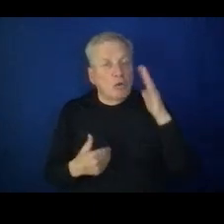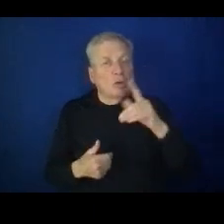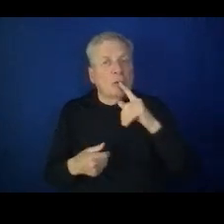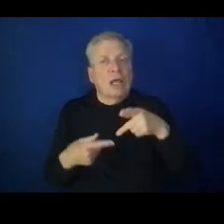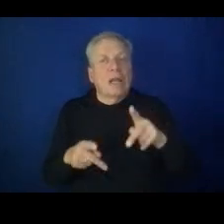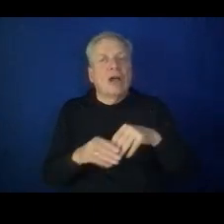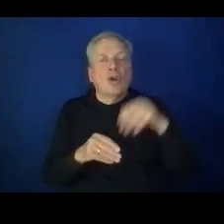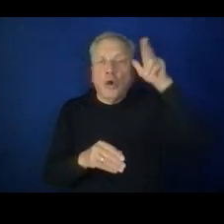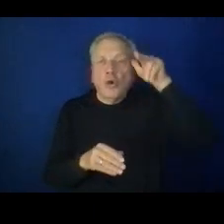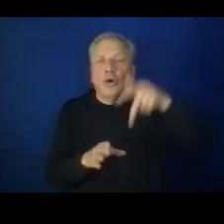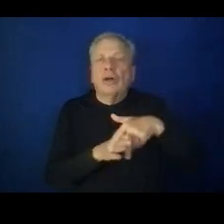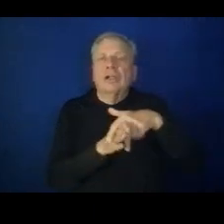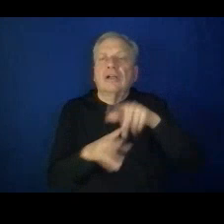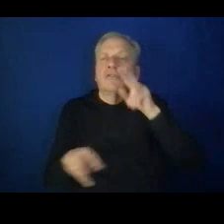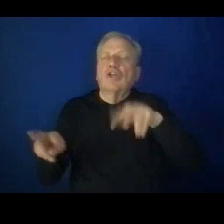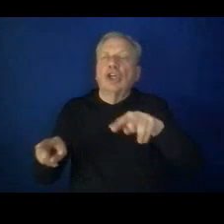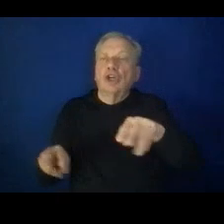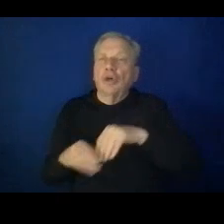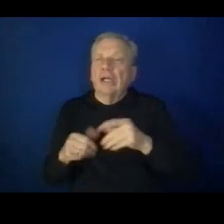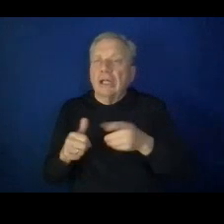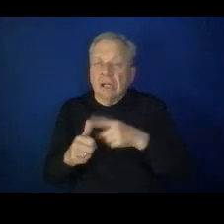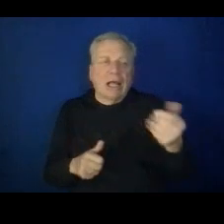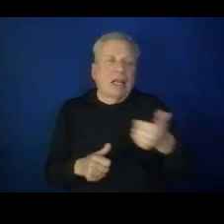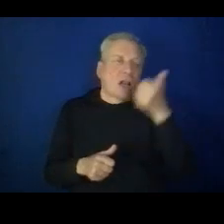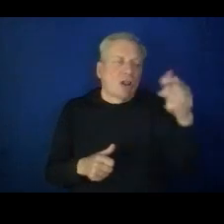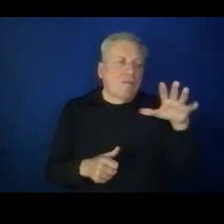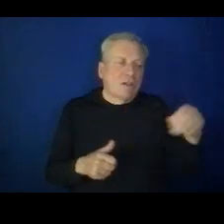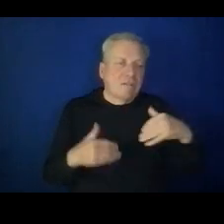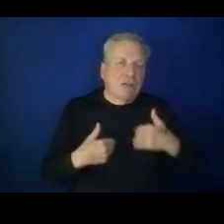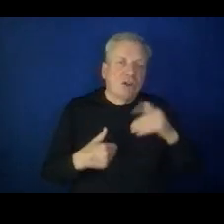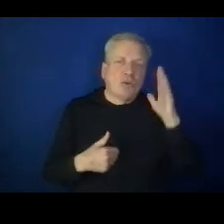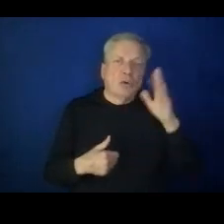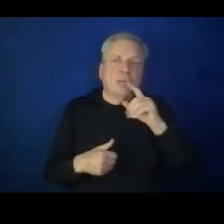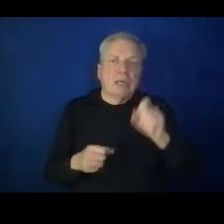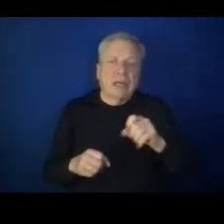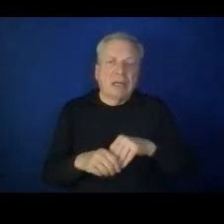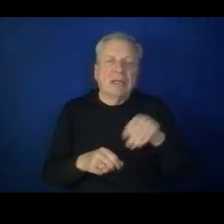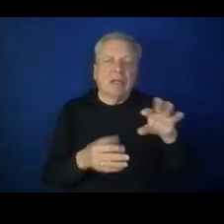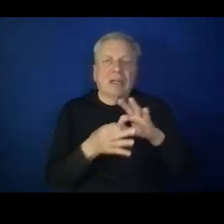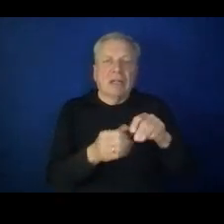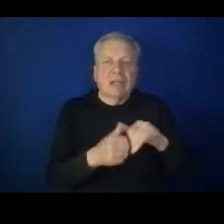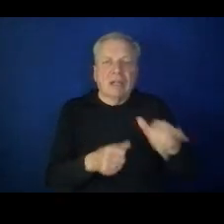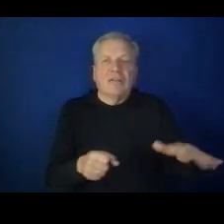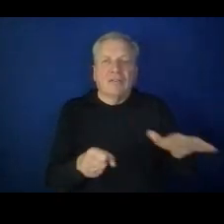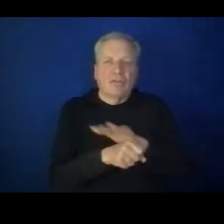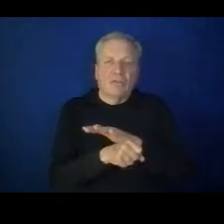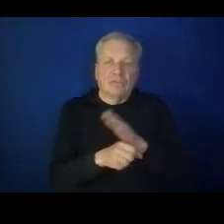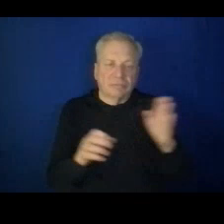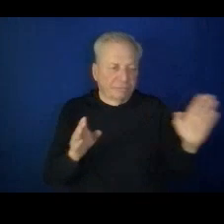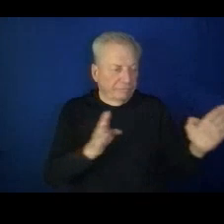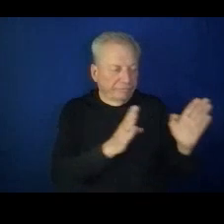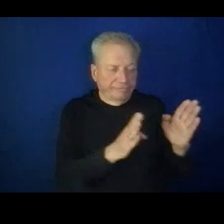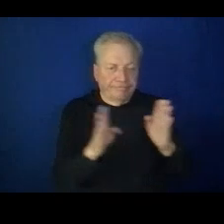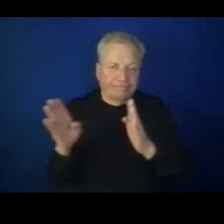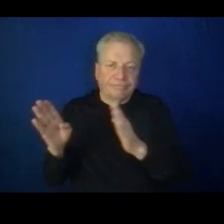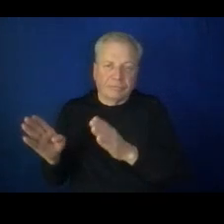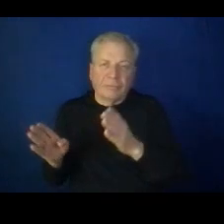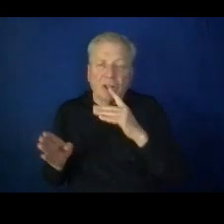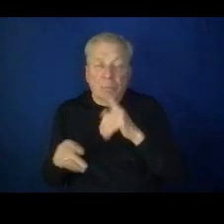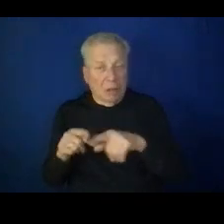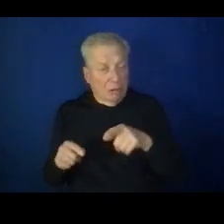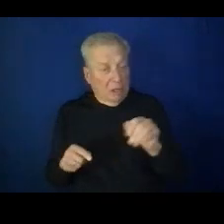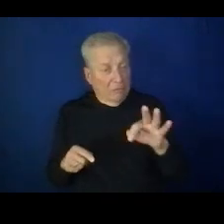the fullness of time, and 50 animals would be allowed up to Yankee Jim Canyon in the fullness of time. Well, if you've lived